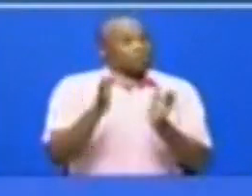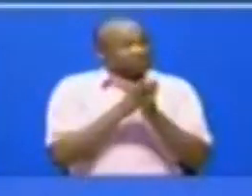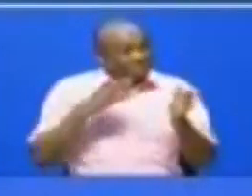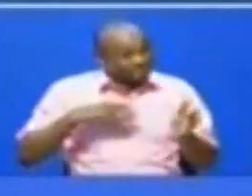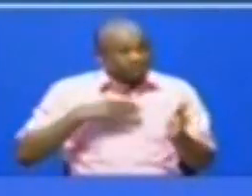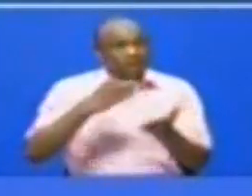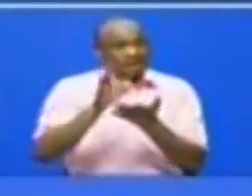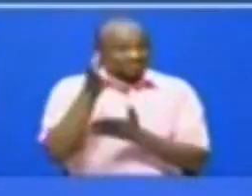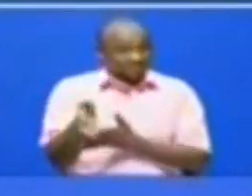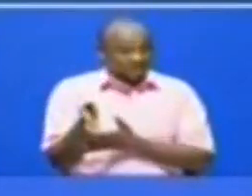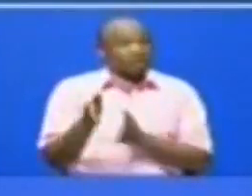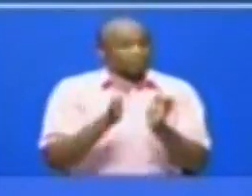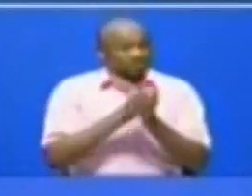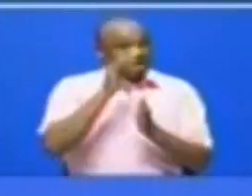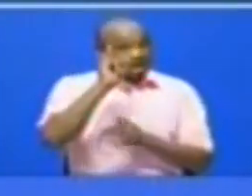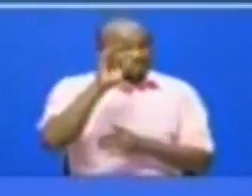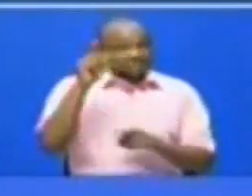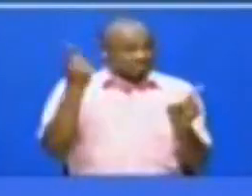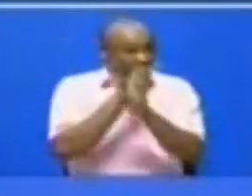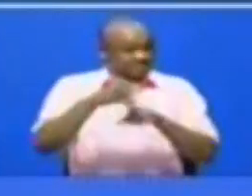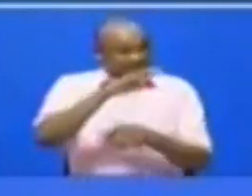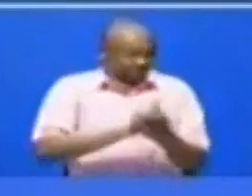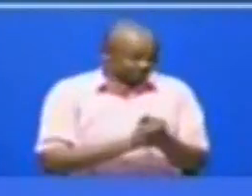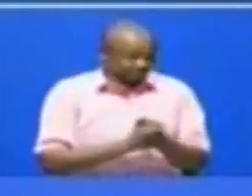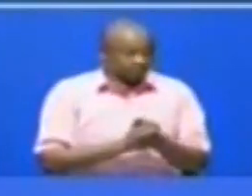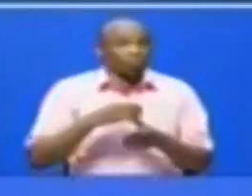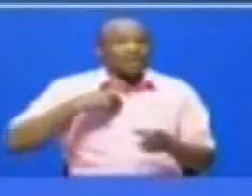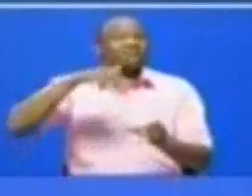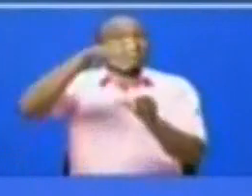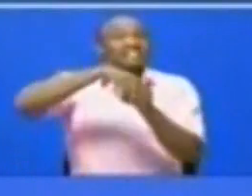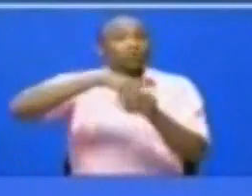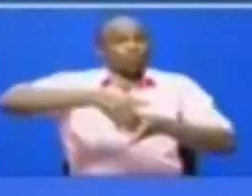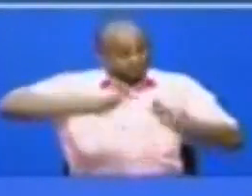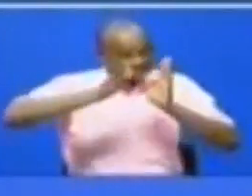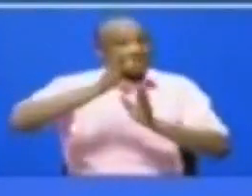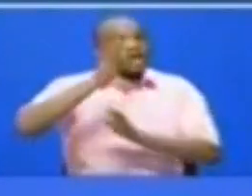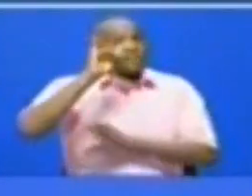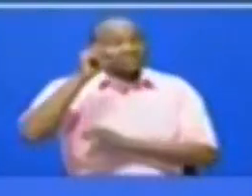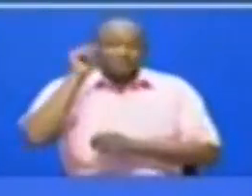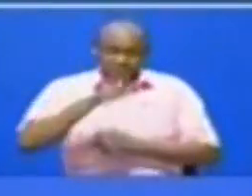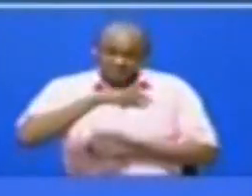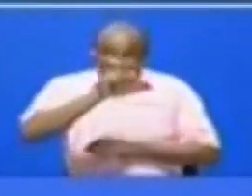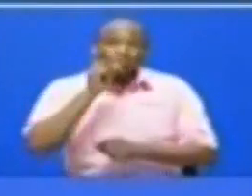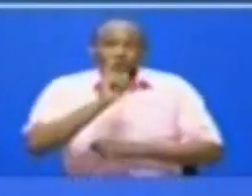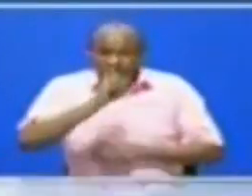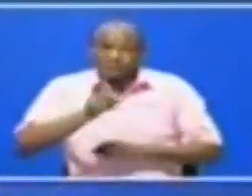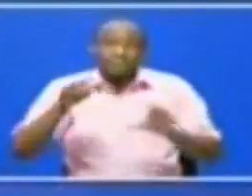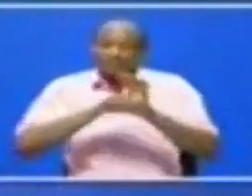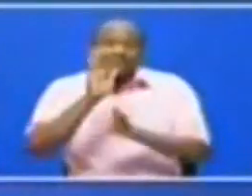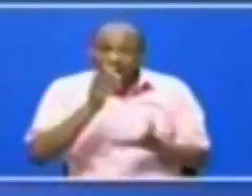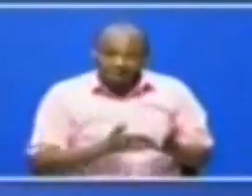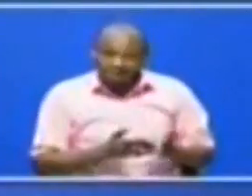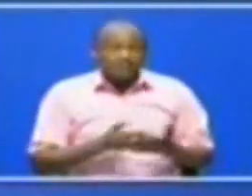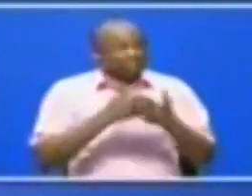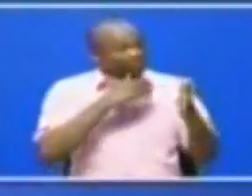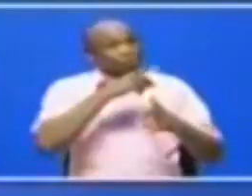been hired at by IEBC at the various stages. Mm-hmm. There is internal mechanisms within IEBC to even discipline their members, even